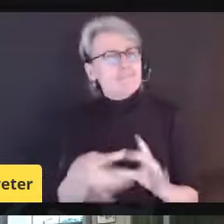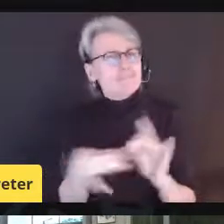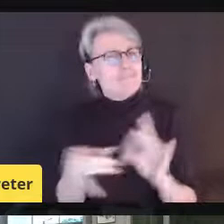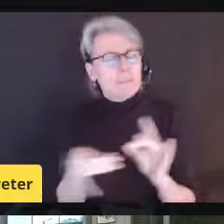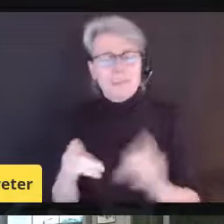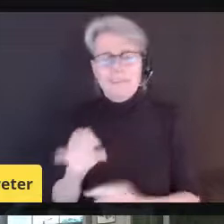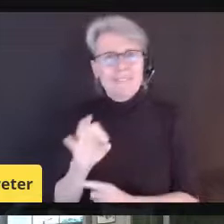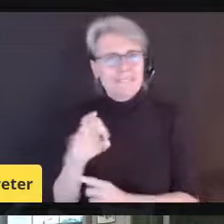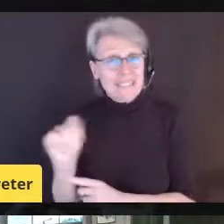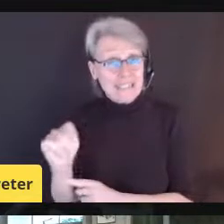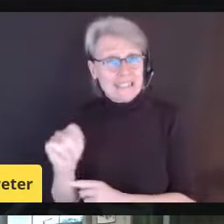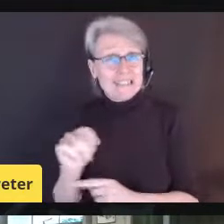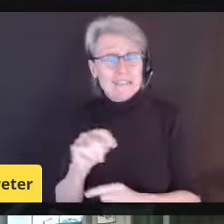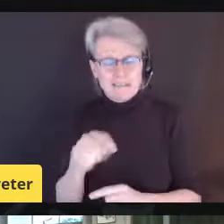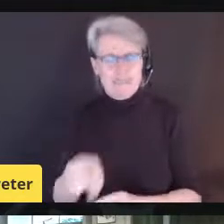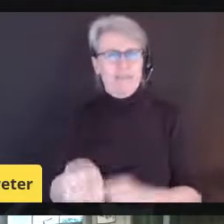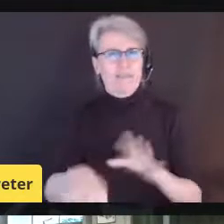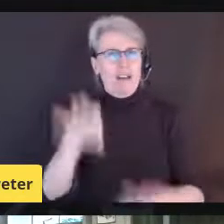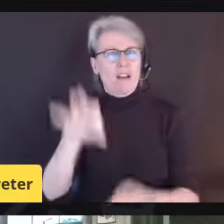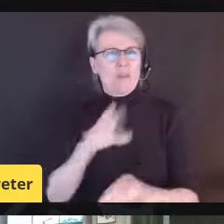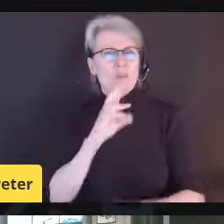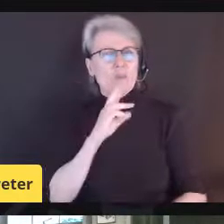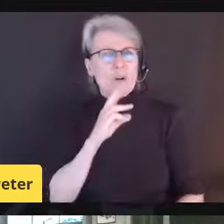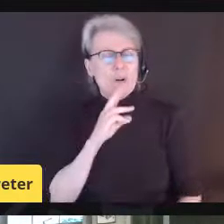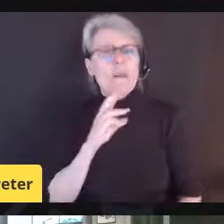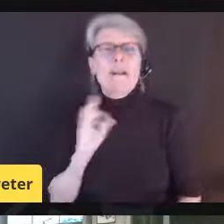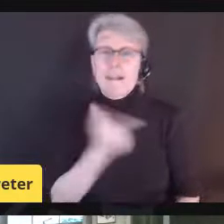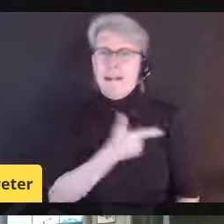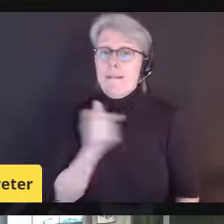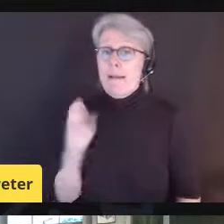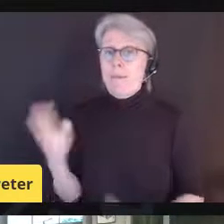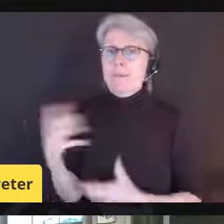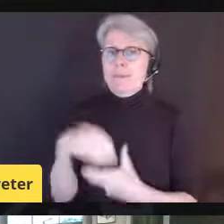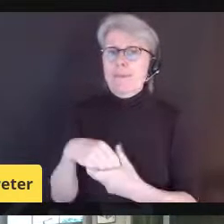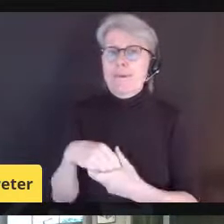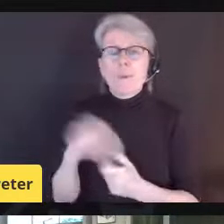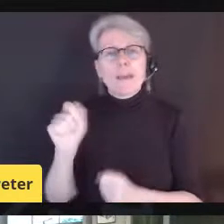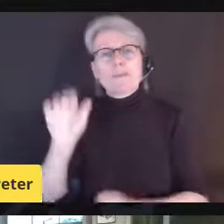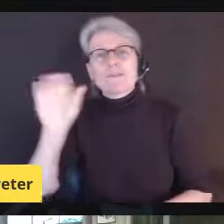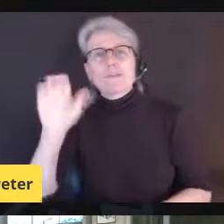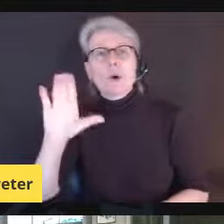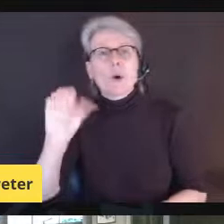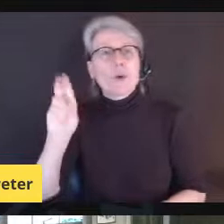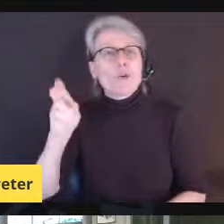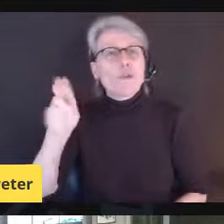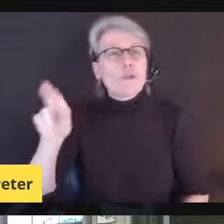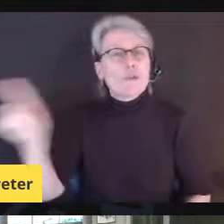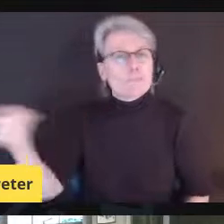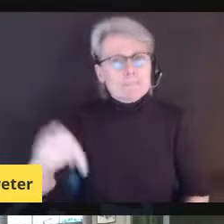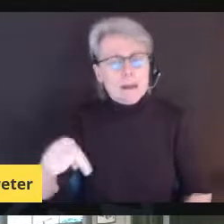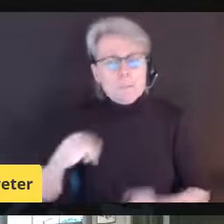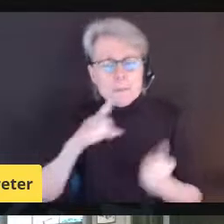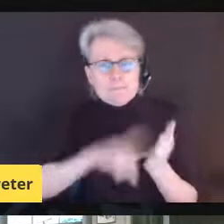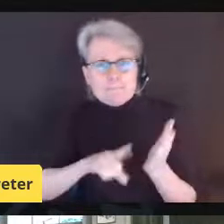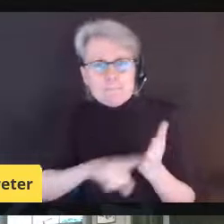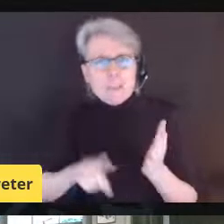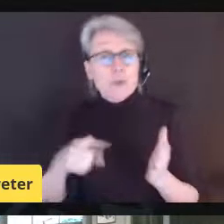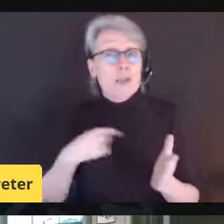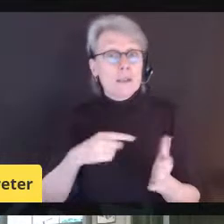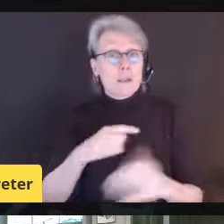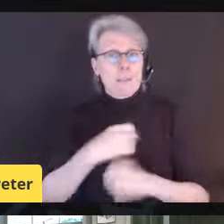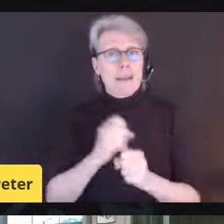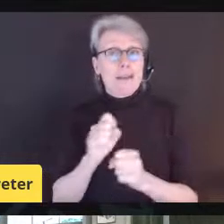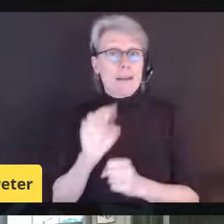lab was involved in some of that. We have been consulted. The coroners actually have produced a really neat map. So